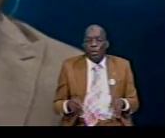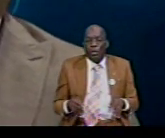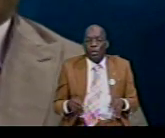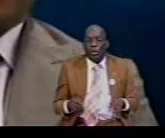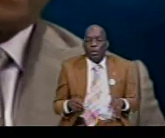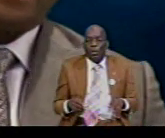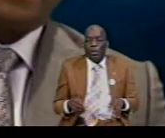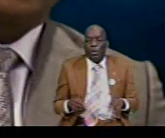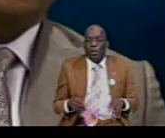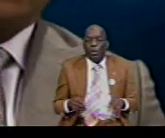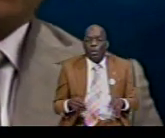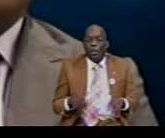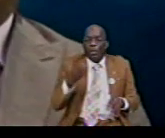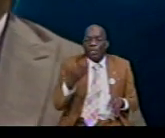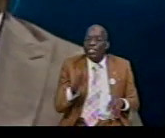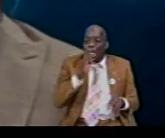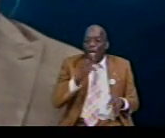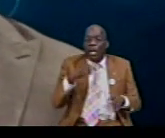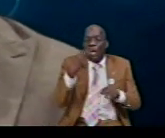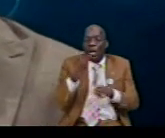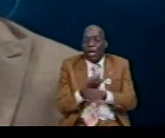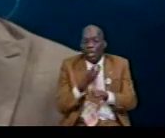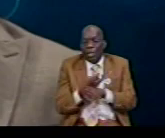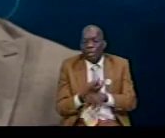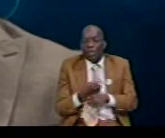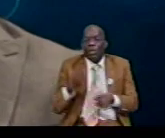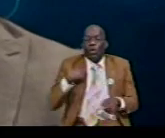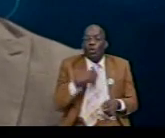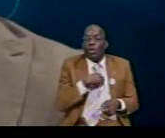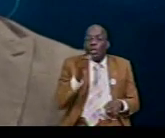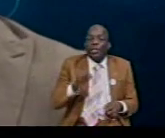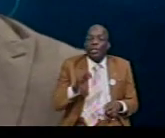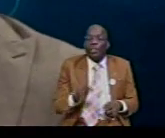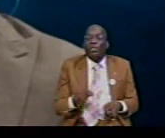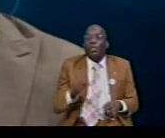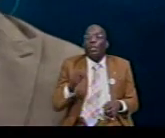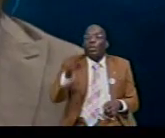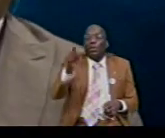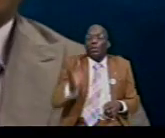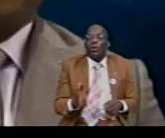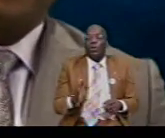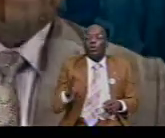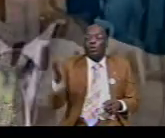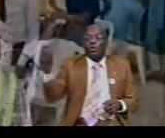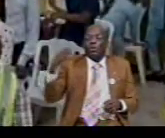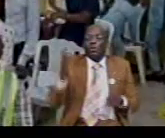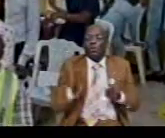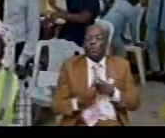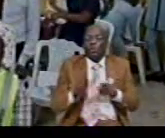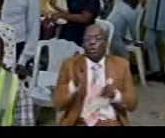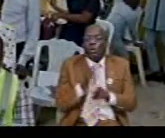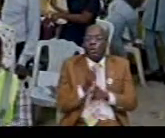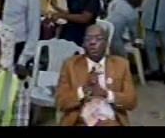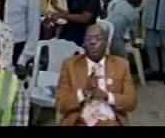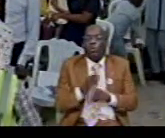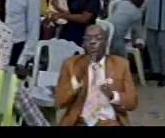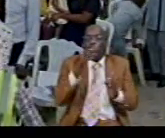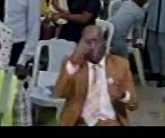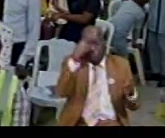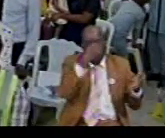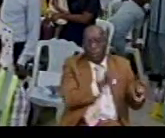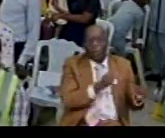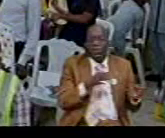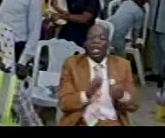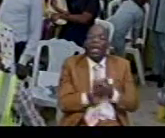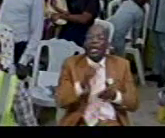extremely difficult, we only need God's grace to keep faith. Let's pray for them, that God will keep them